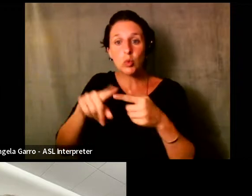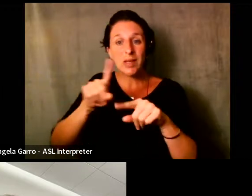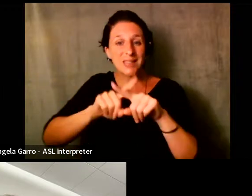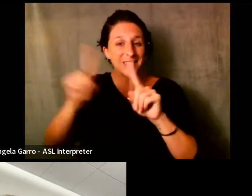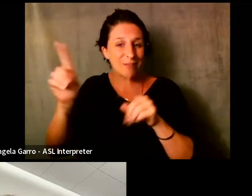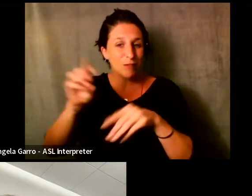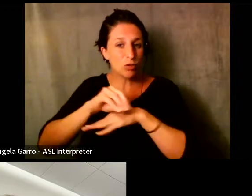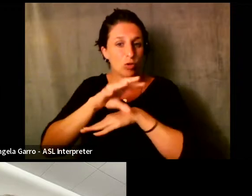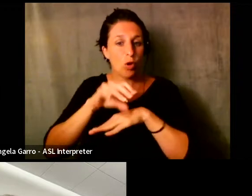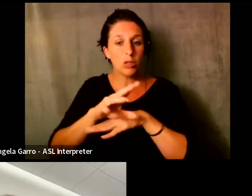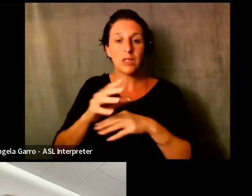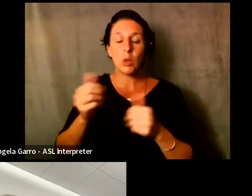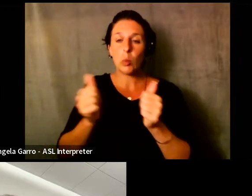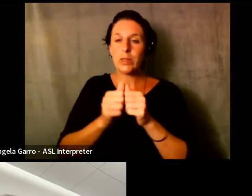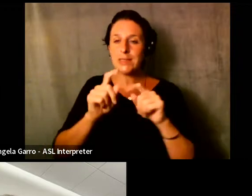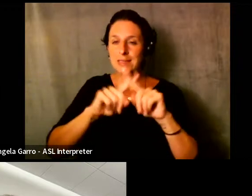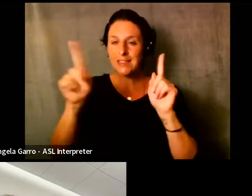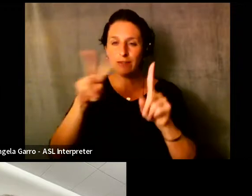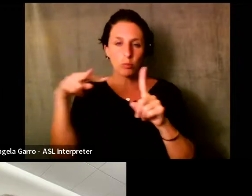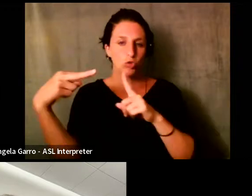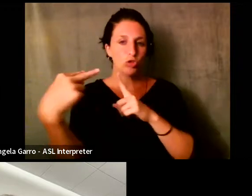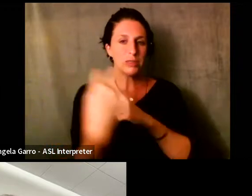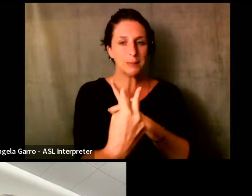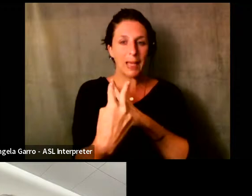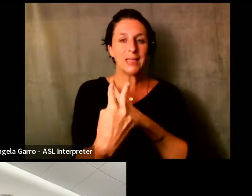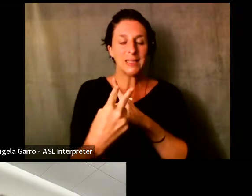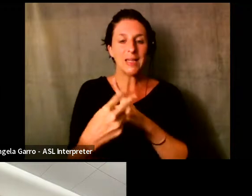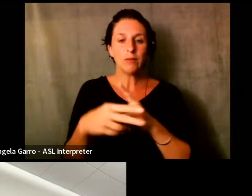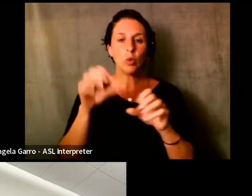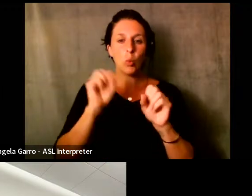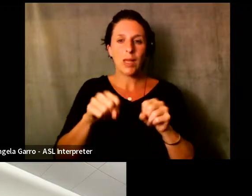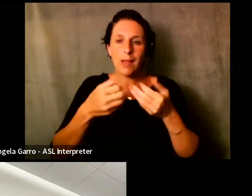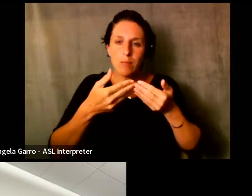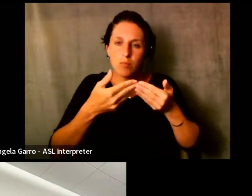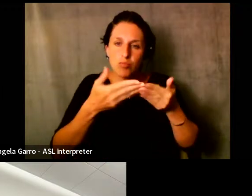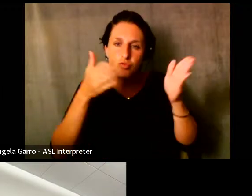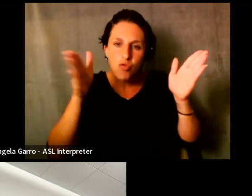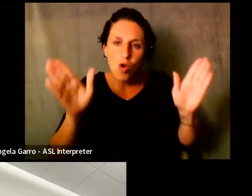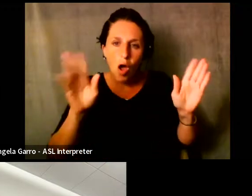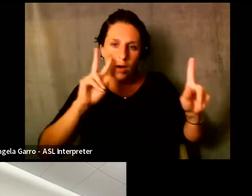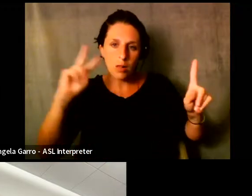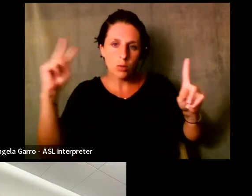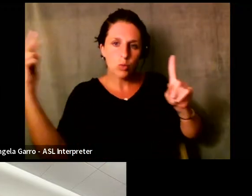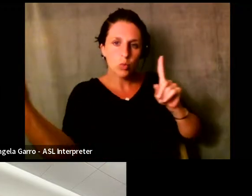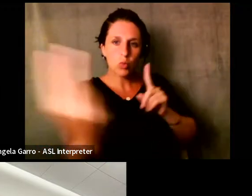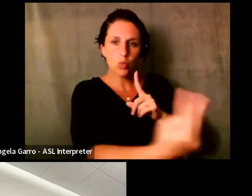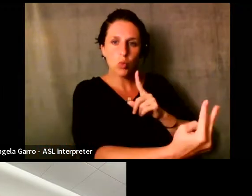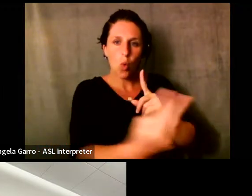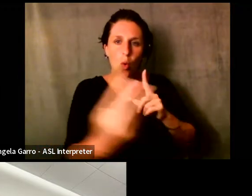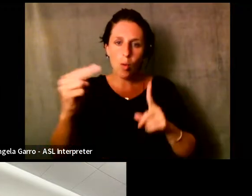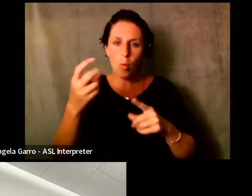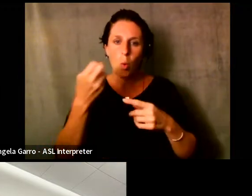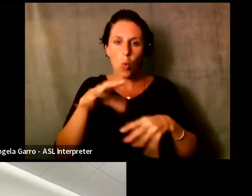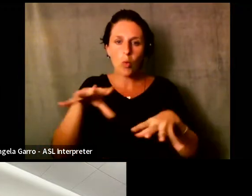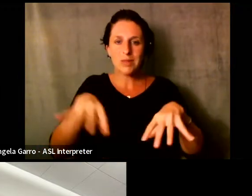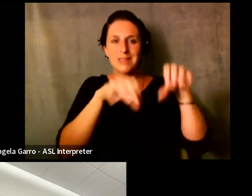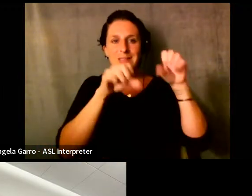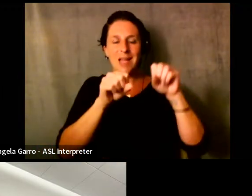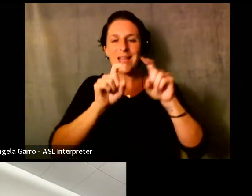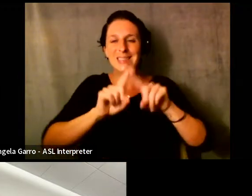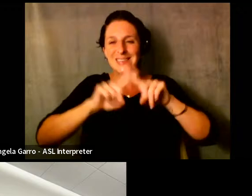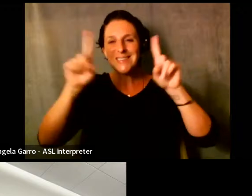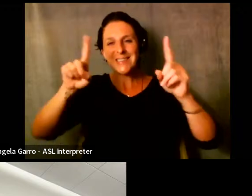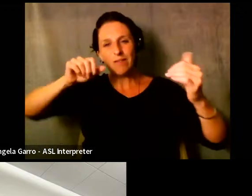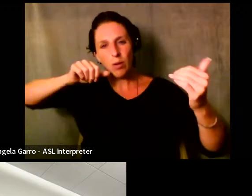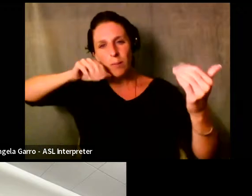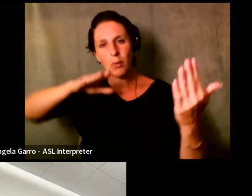consultant with a different perspective in order to broaden the scope, or take a different approach,